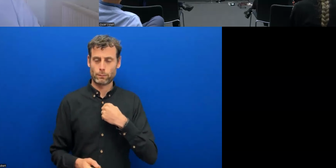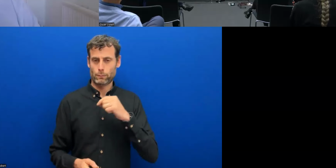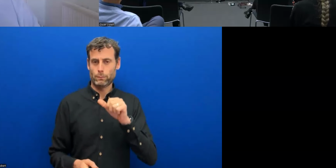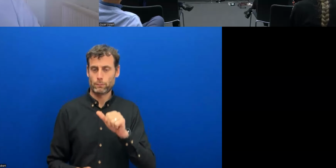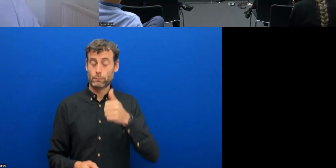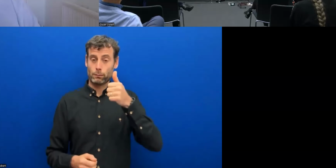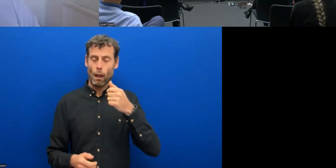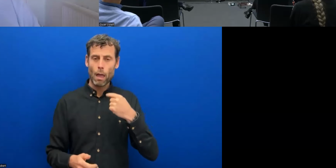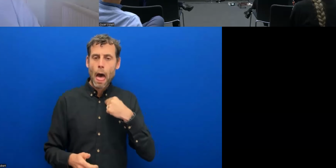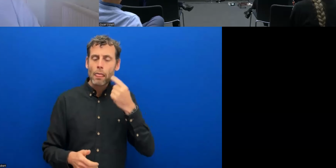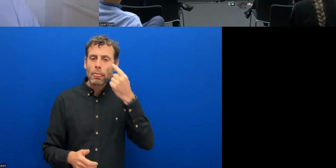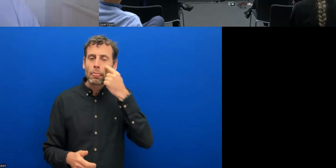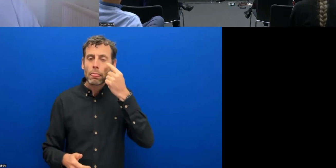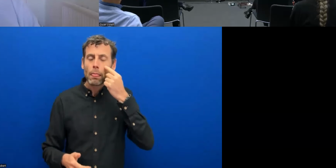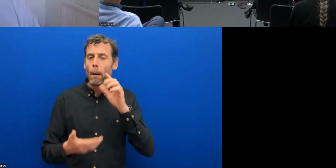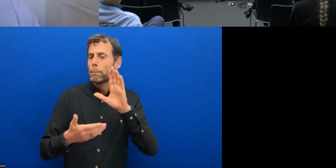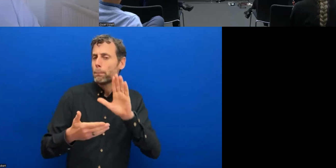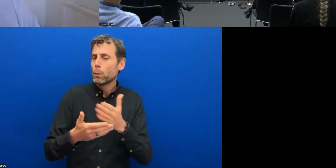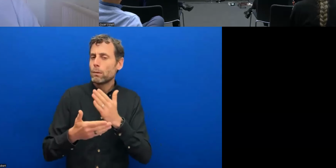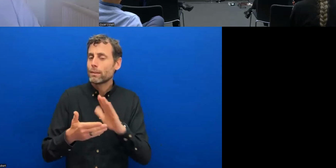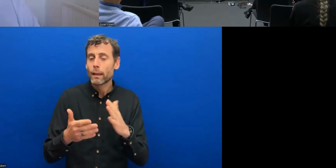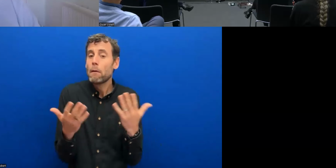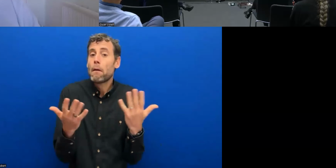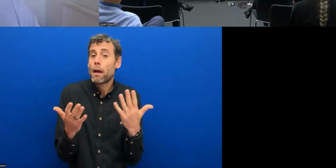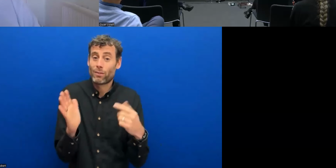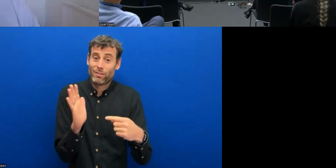the first time on a course,